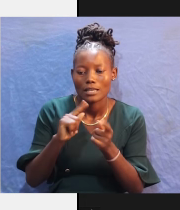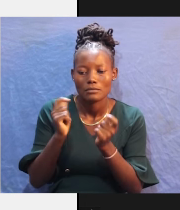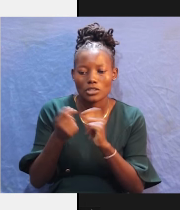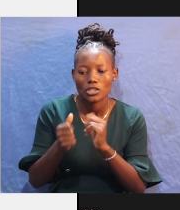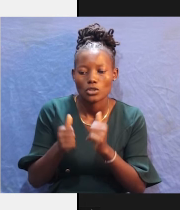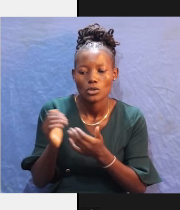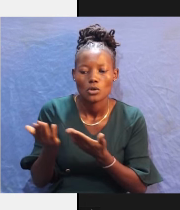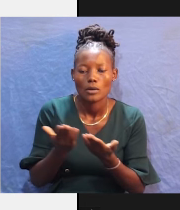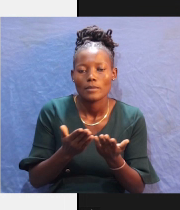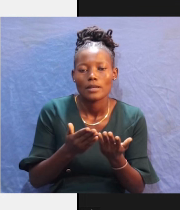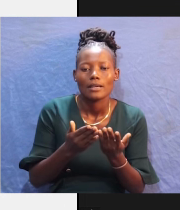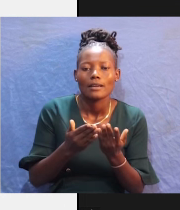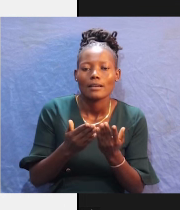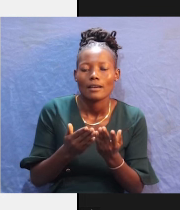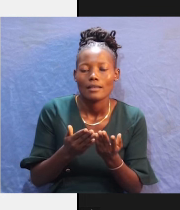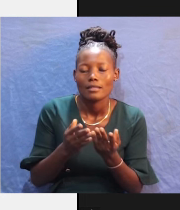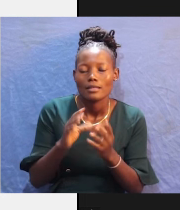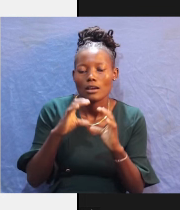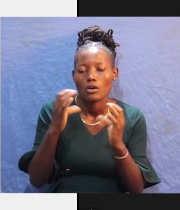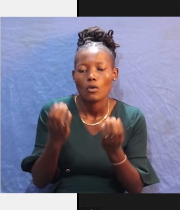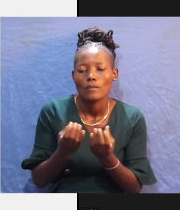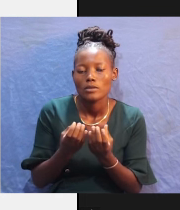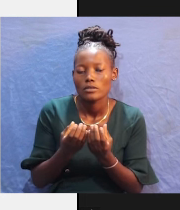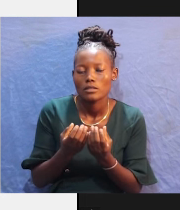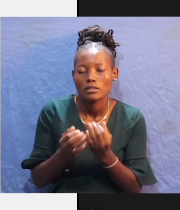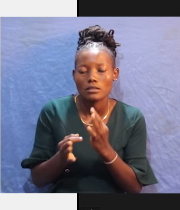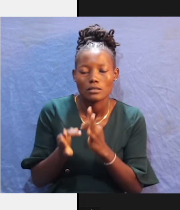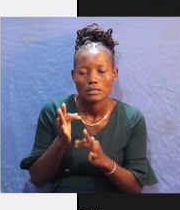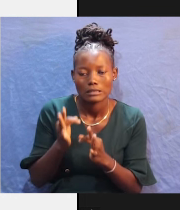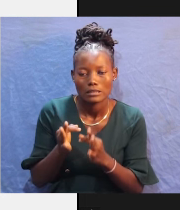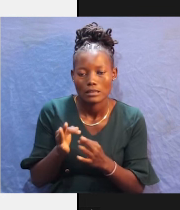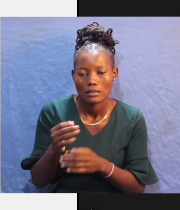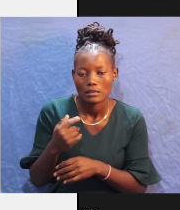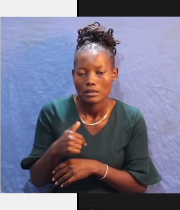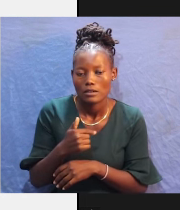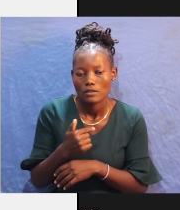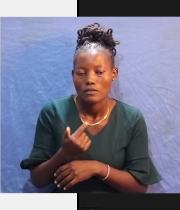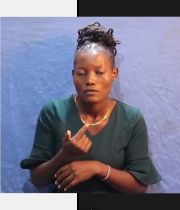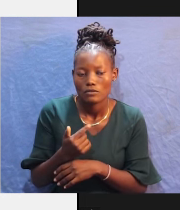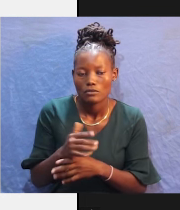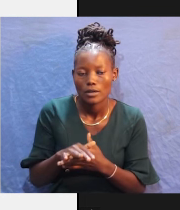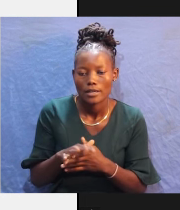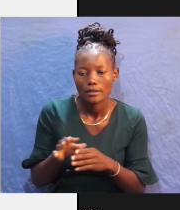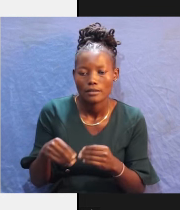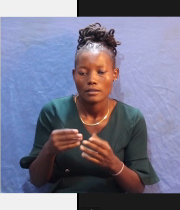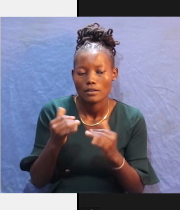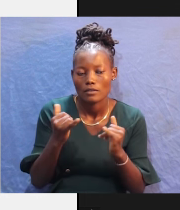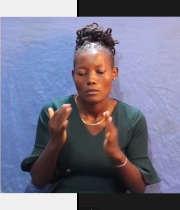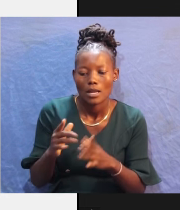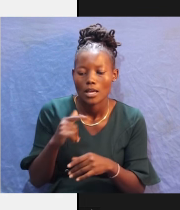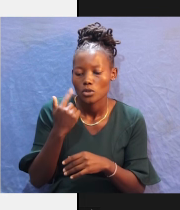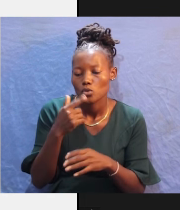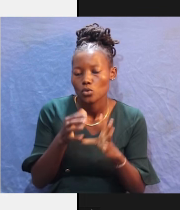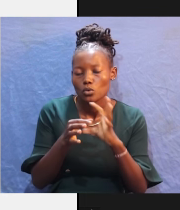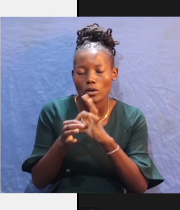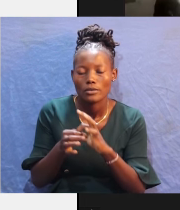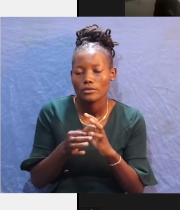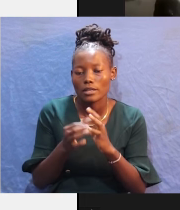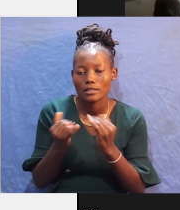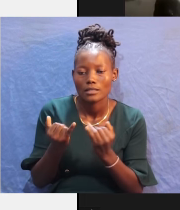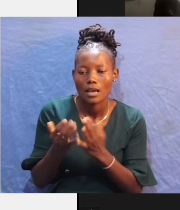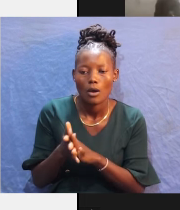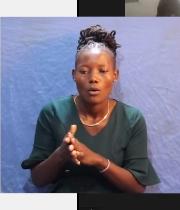to be better in the football federation. So I'm just thinking how to better my my sport and my team within the